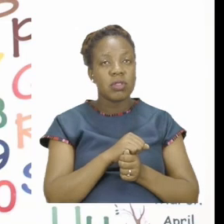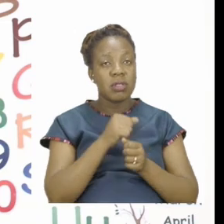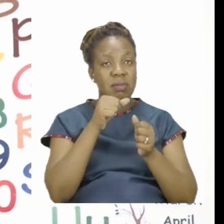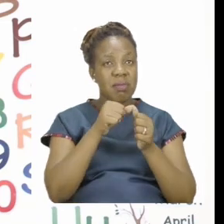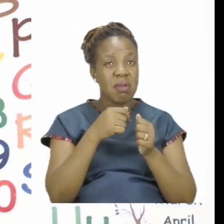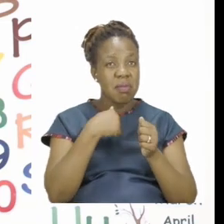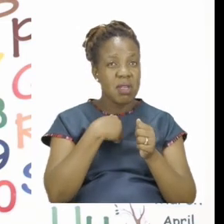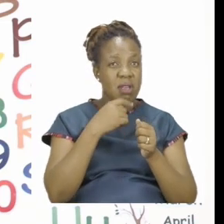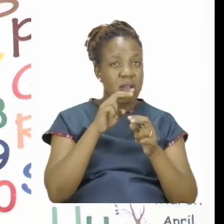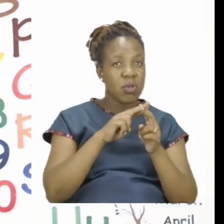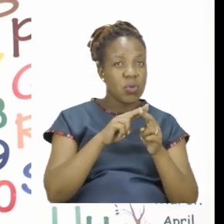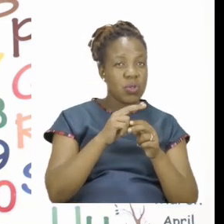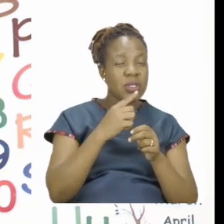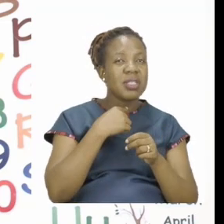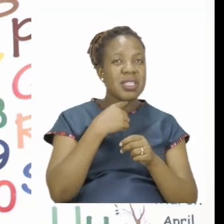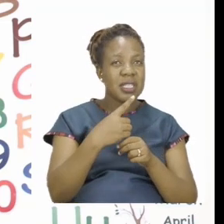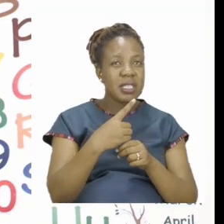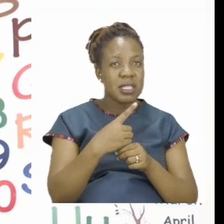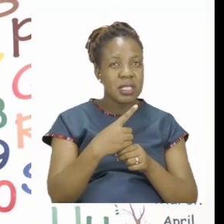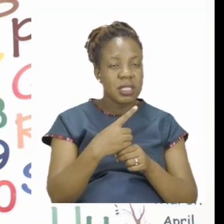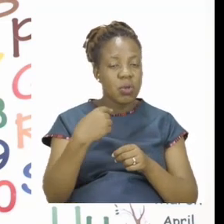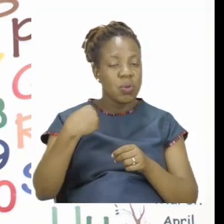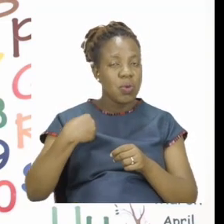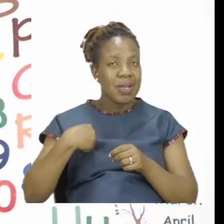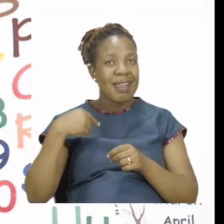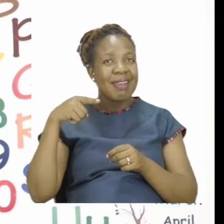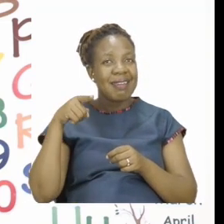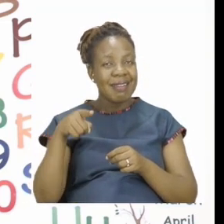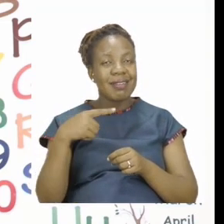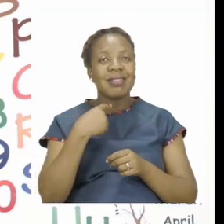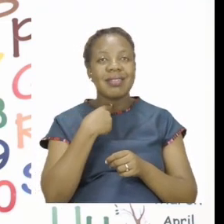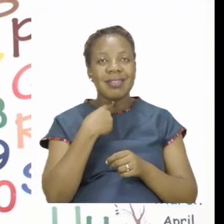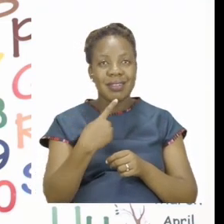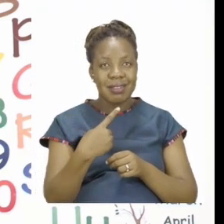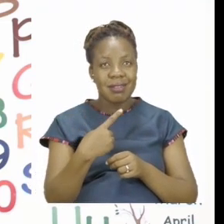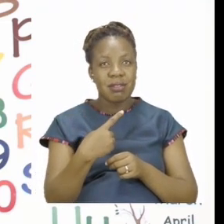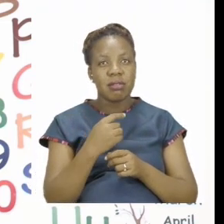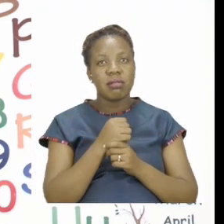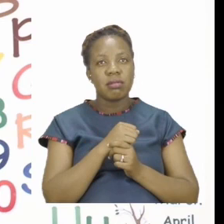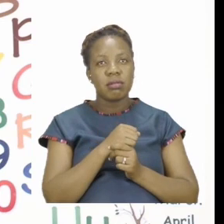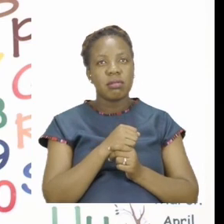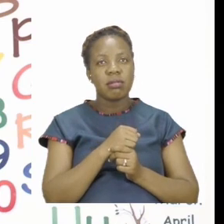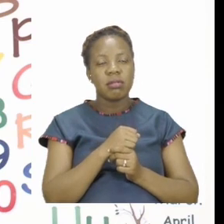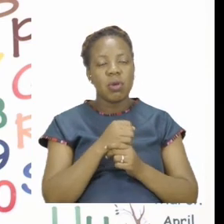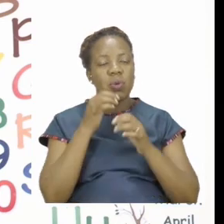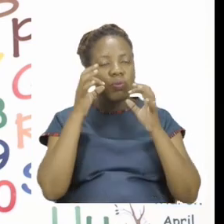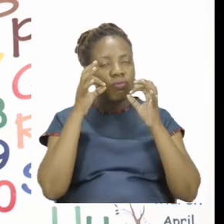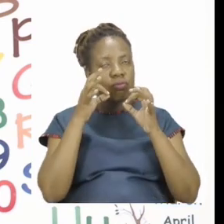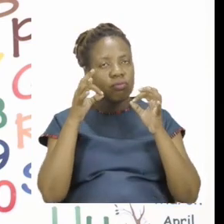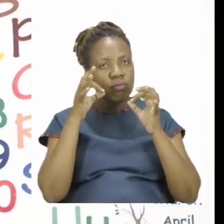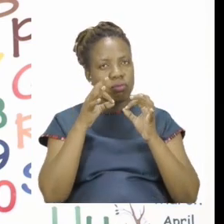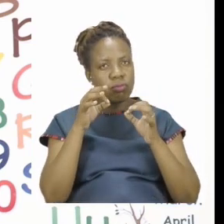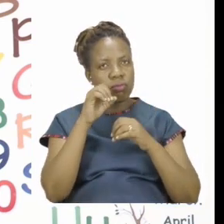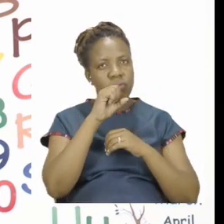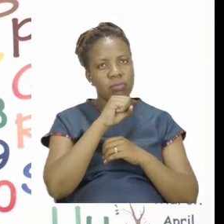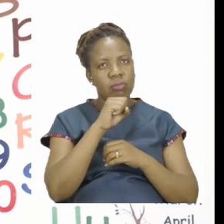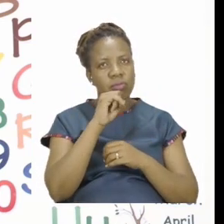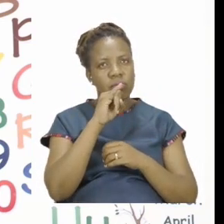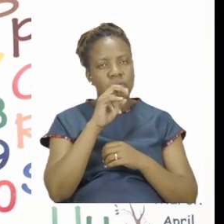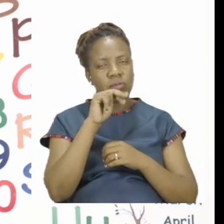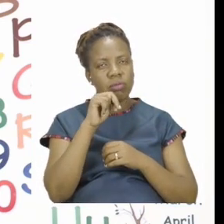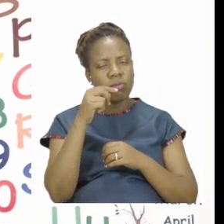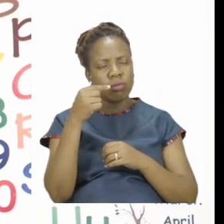one. He is. Now, to change the word sing, which was in brackets, I